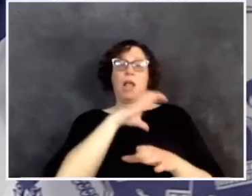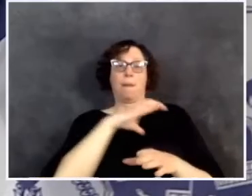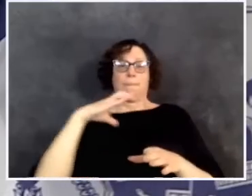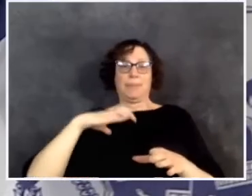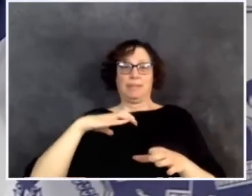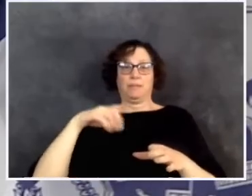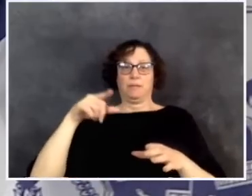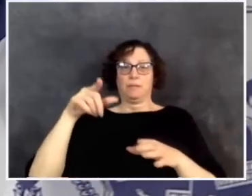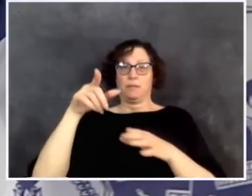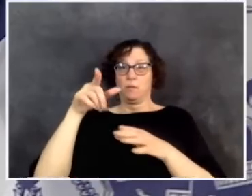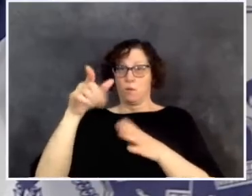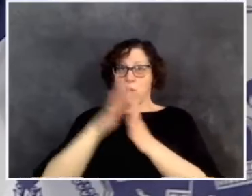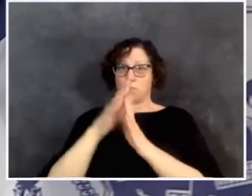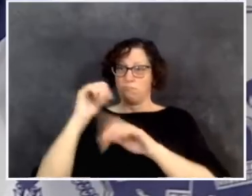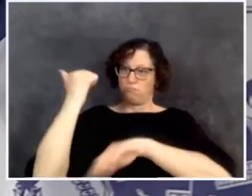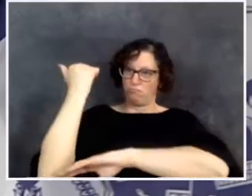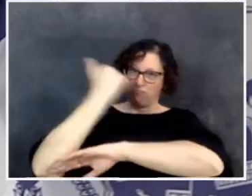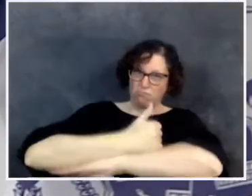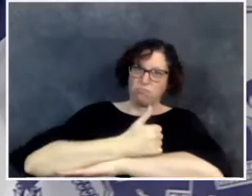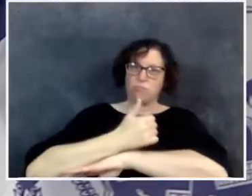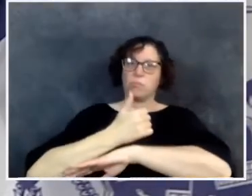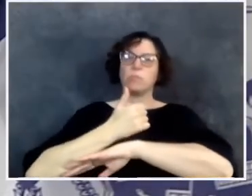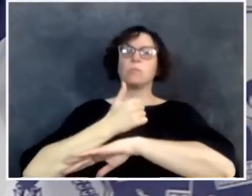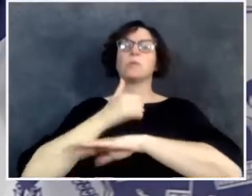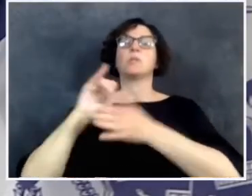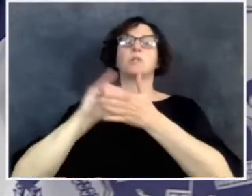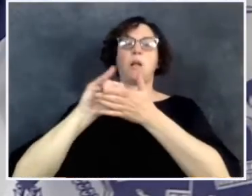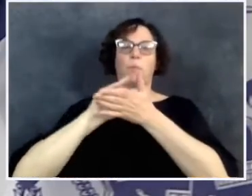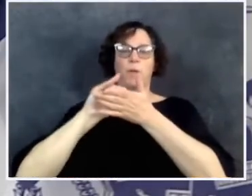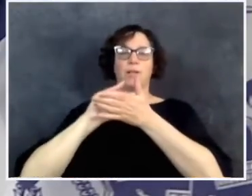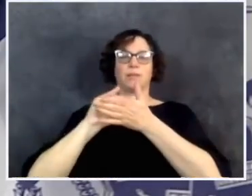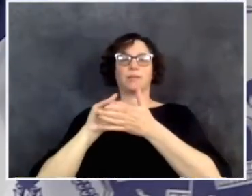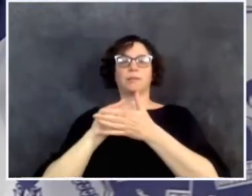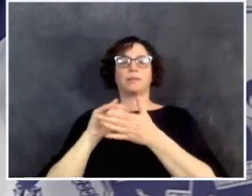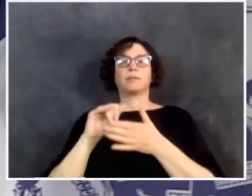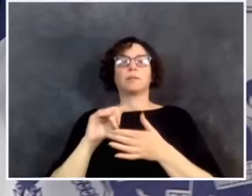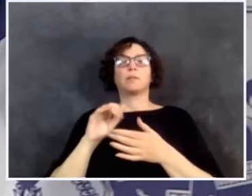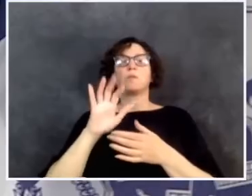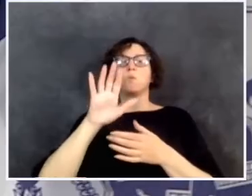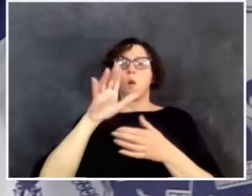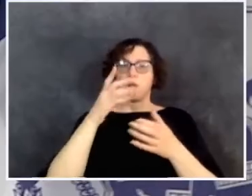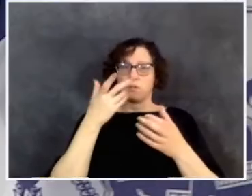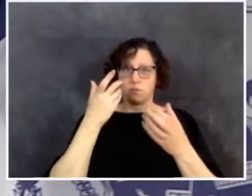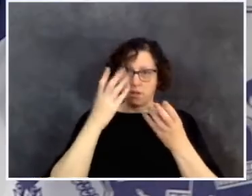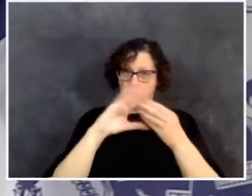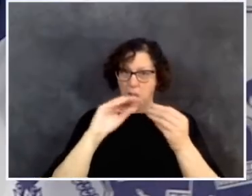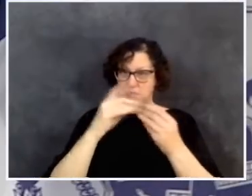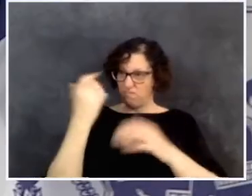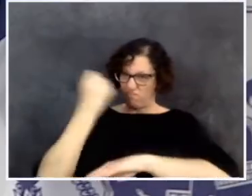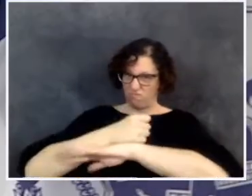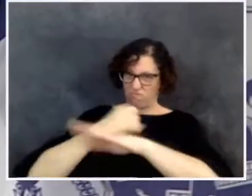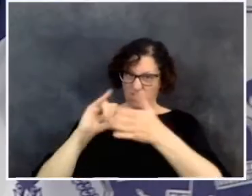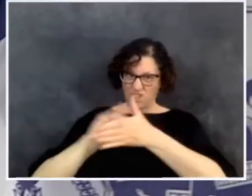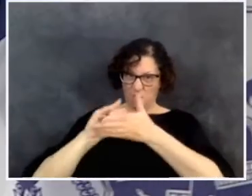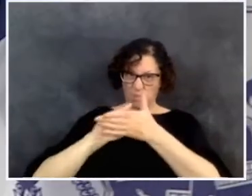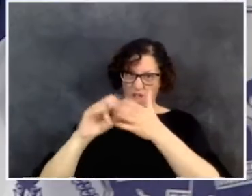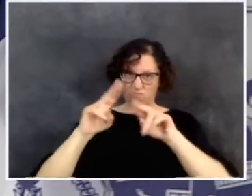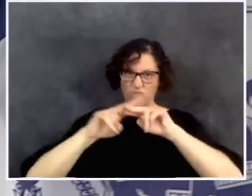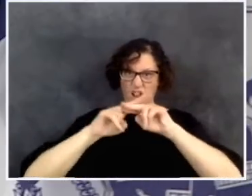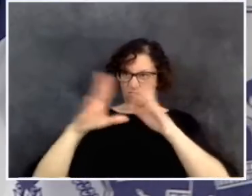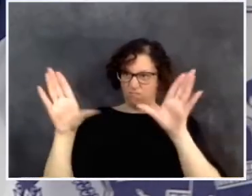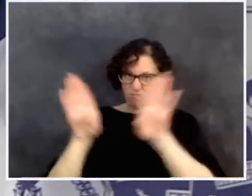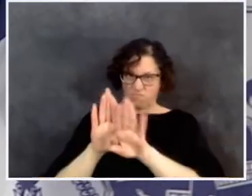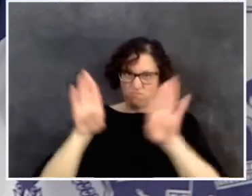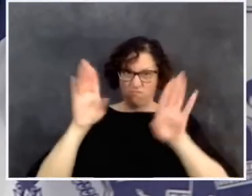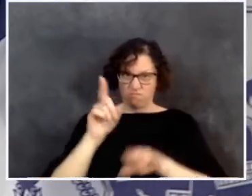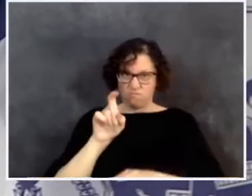that. Look, I respect, obviously, that that's a decision the state has to make, the governor has to make. They run the